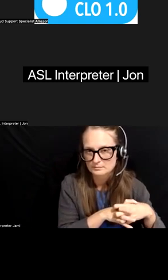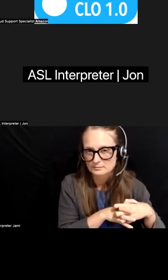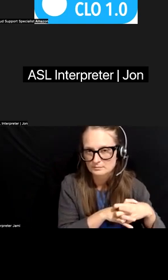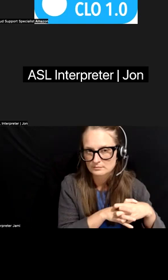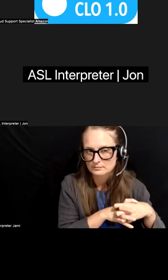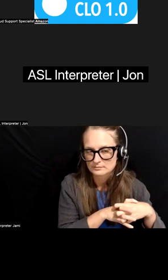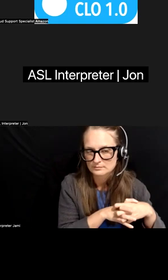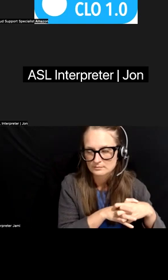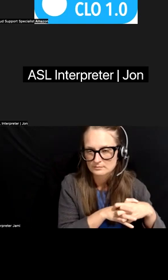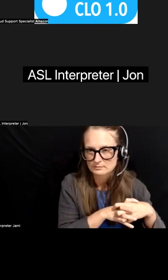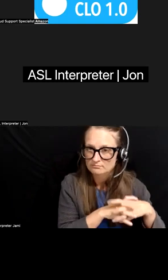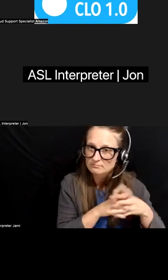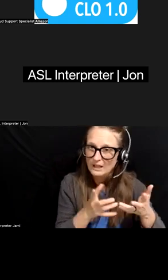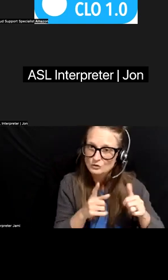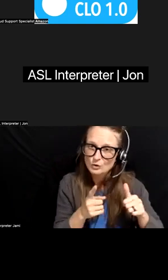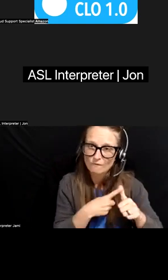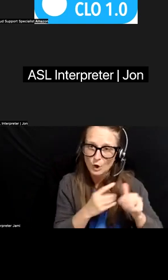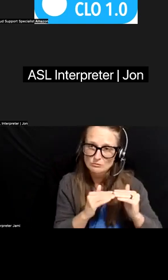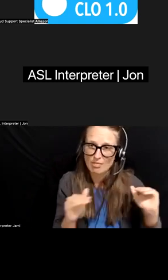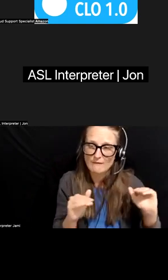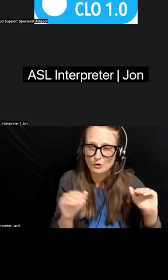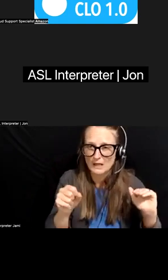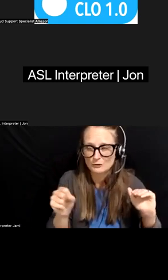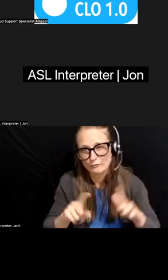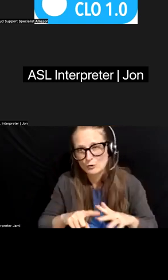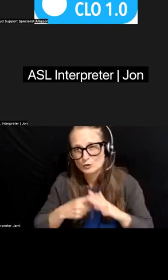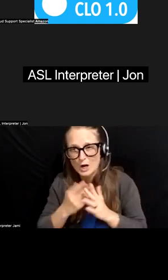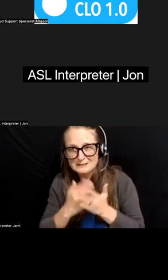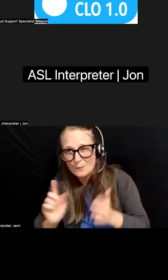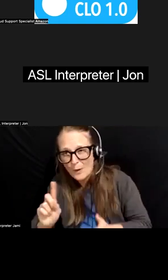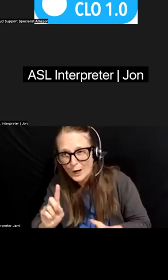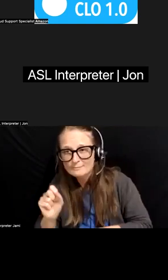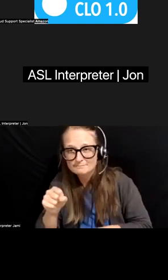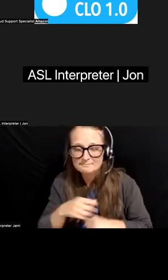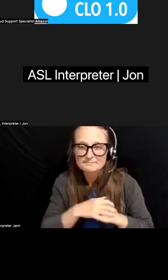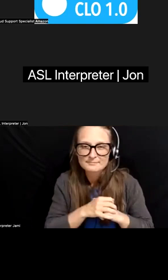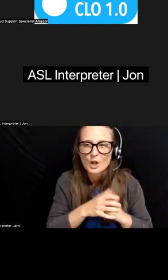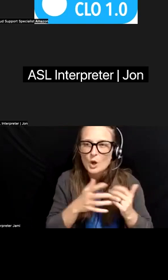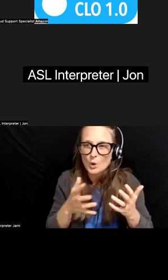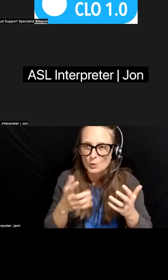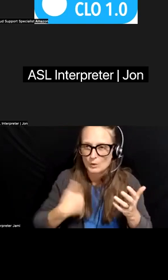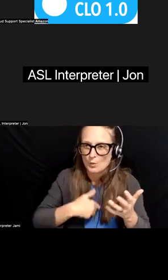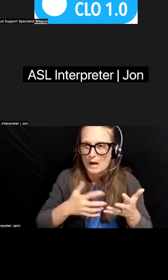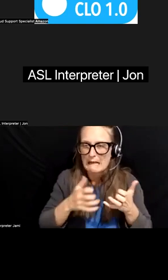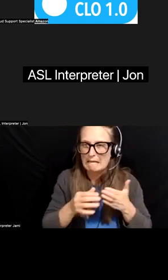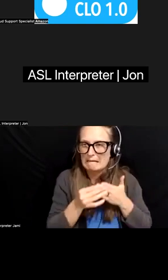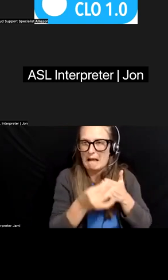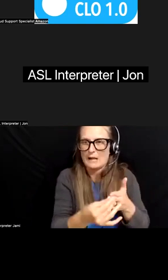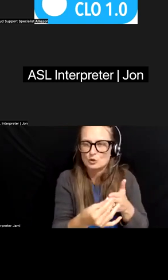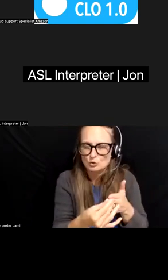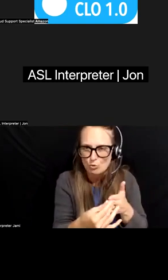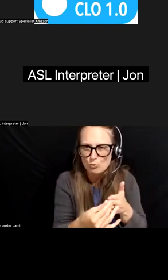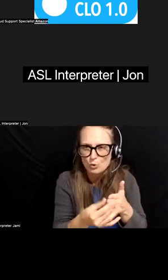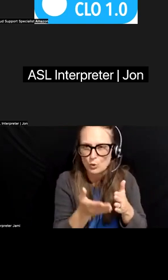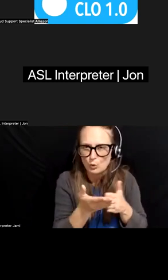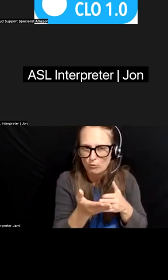certainly your first level. Yeah, we have to start somewhere. And we want to guide you through what exactly is it. And